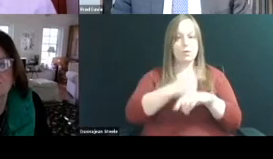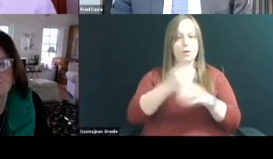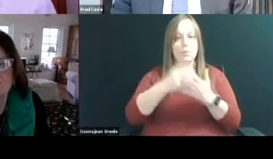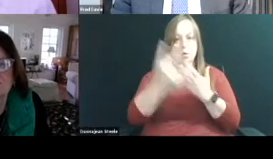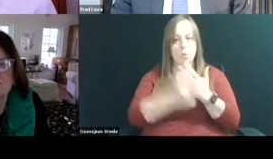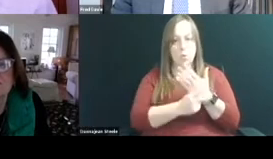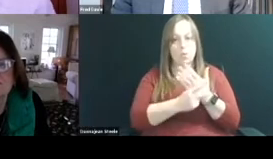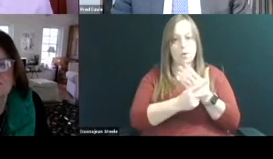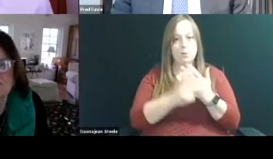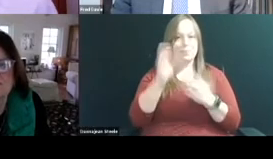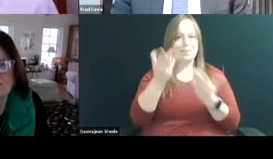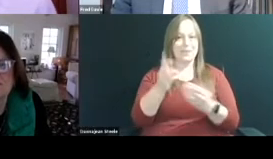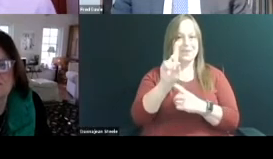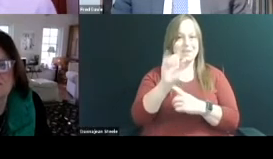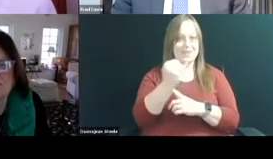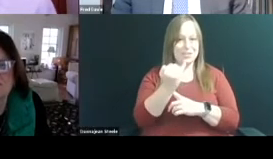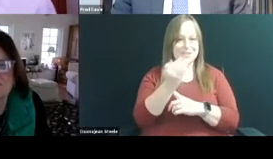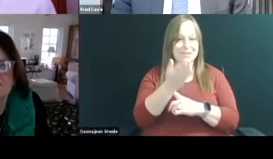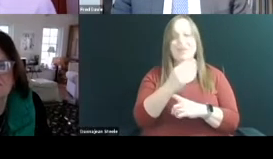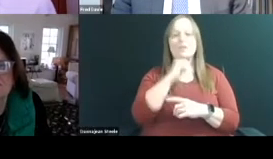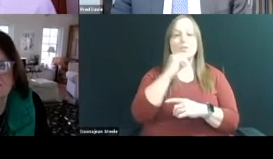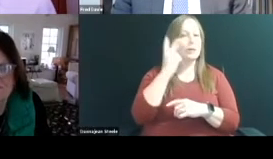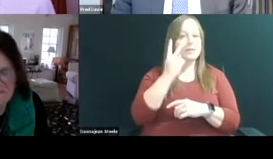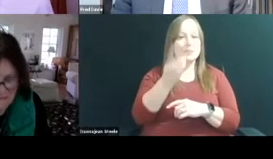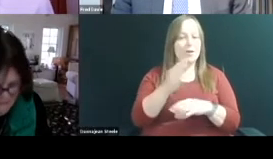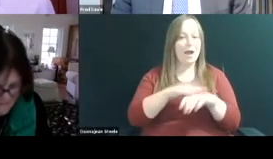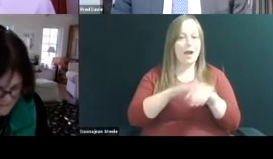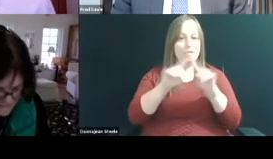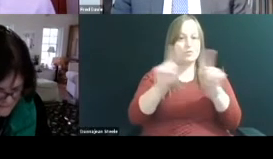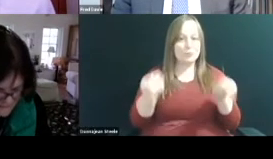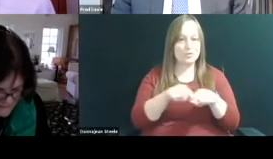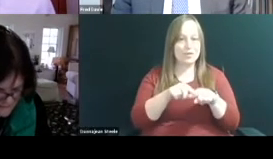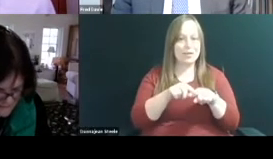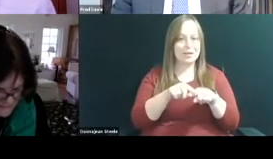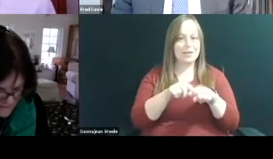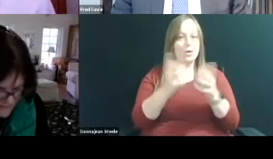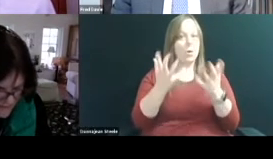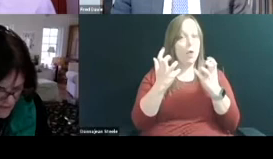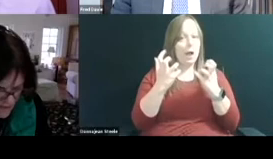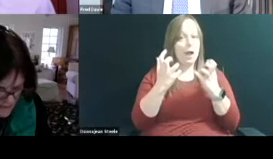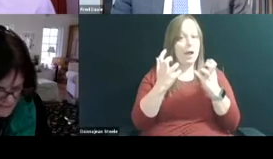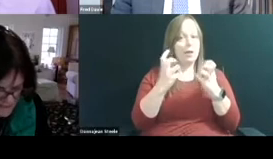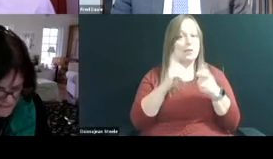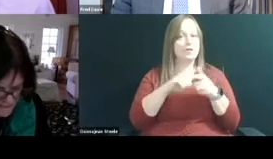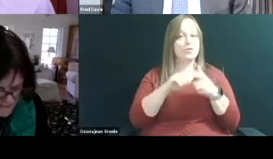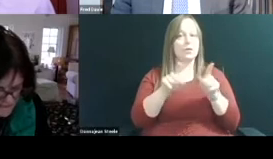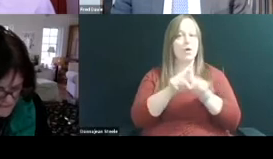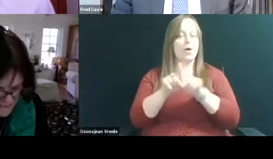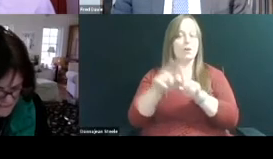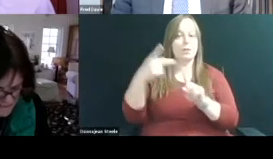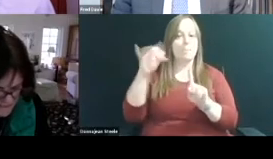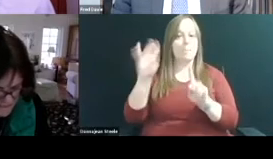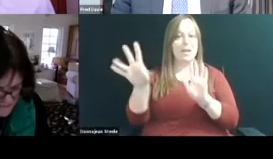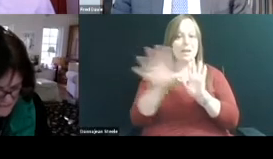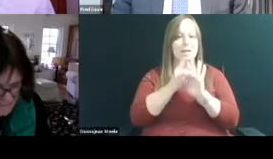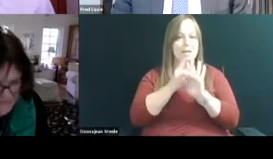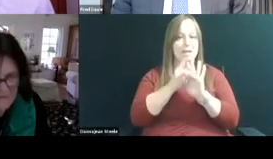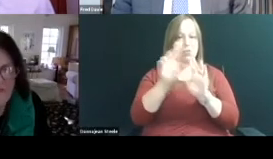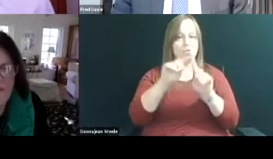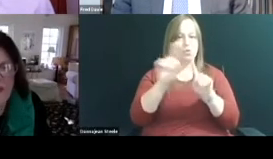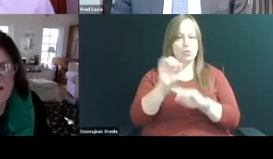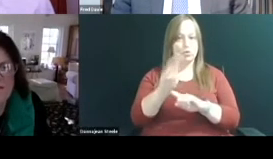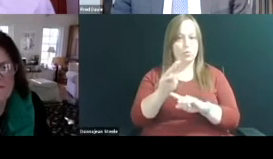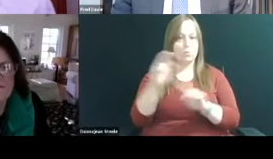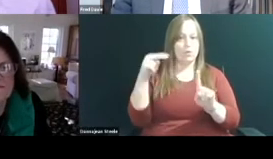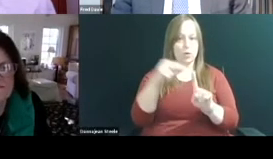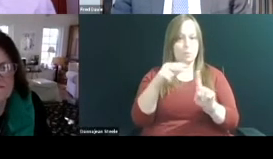program. There's Donna Jean. If you do not see her on your screen, but would like to, you can also pin Donna Jean to your Zoom